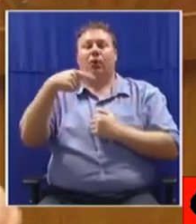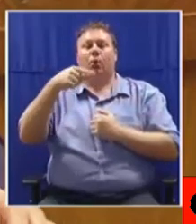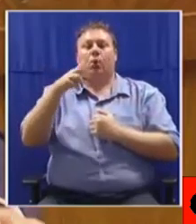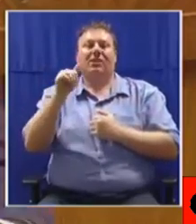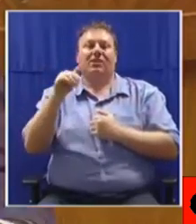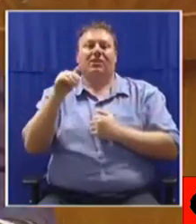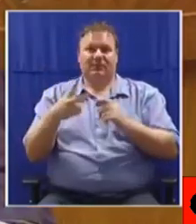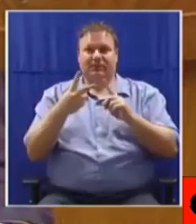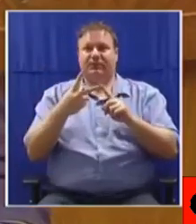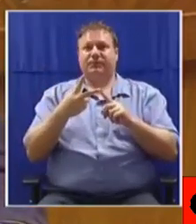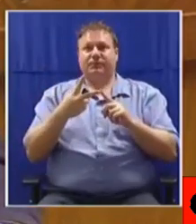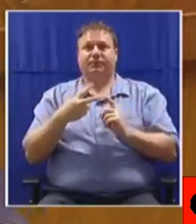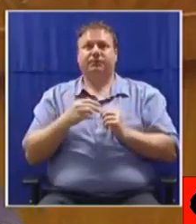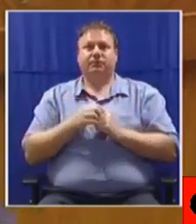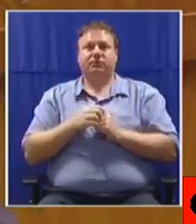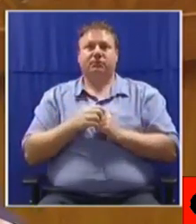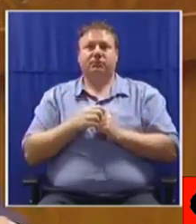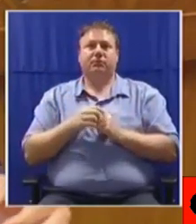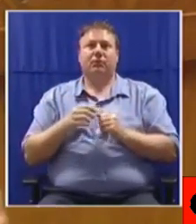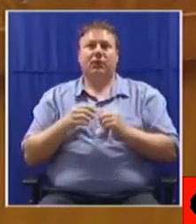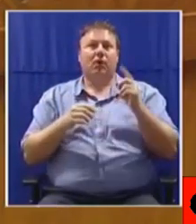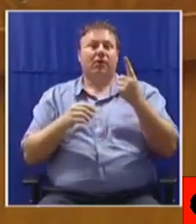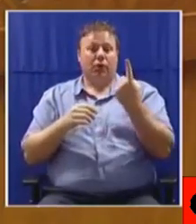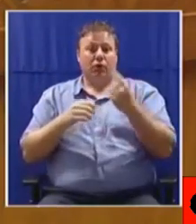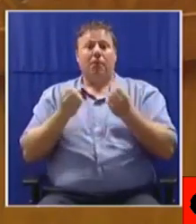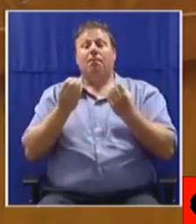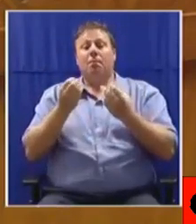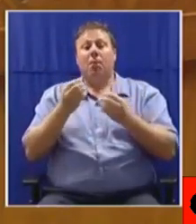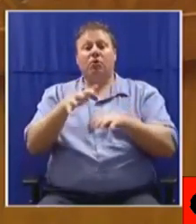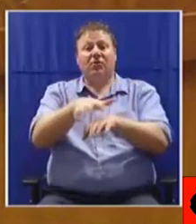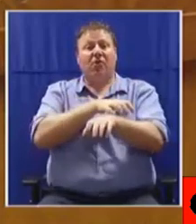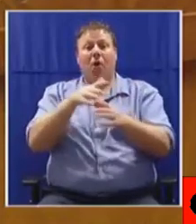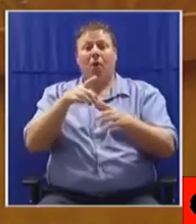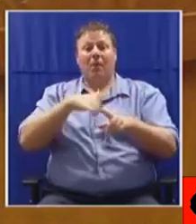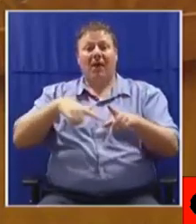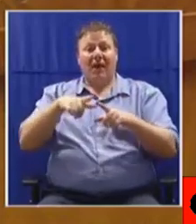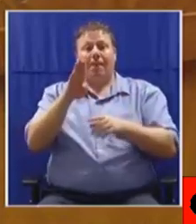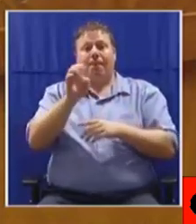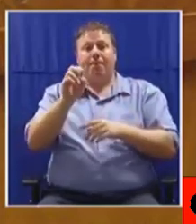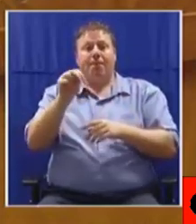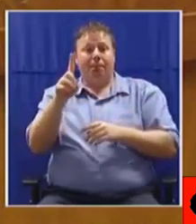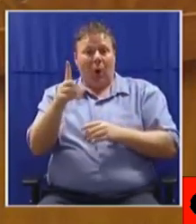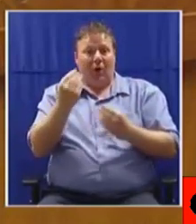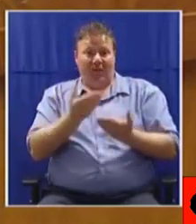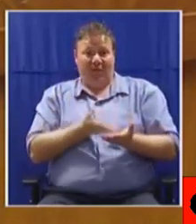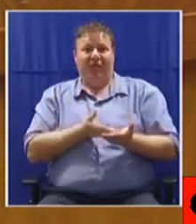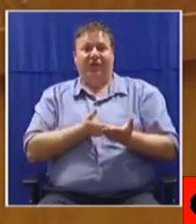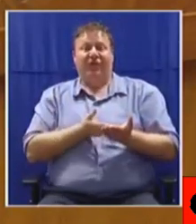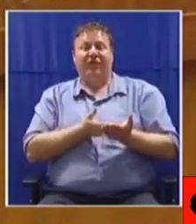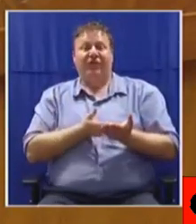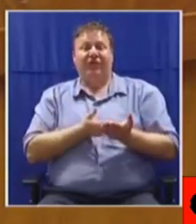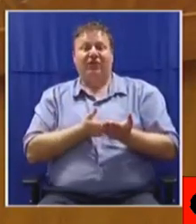Most agricultural land is bonded and will have impacts on the financial services in South